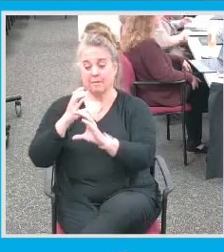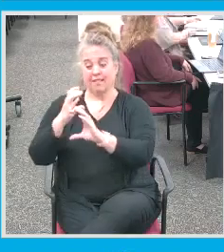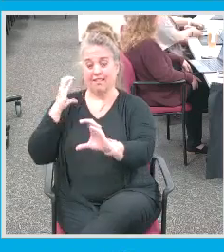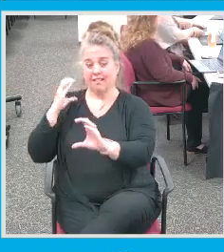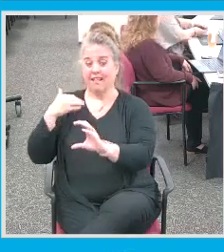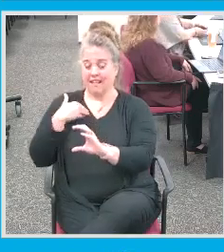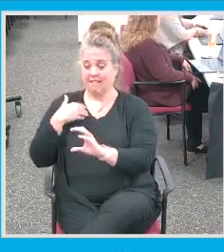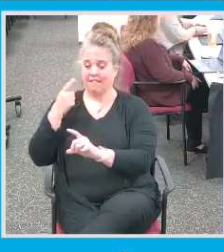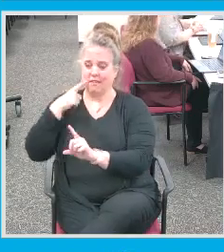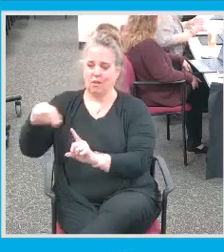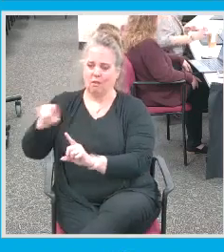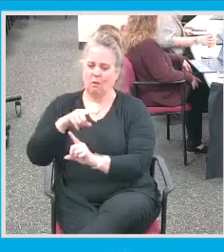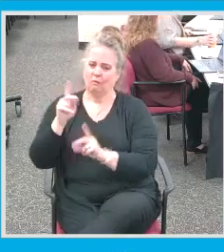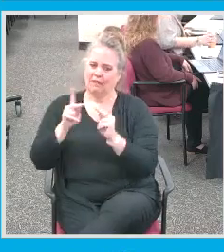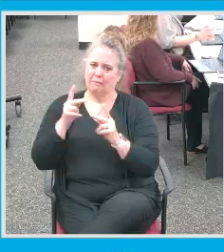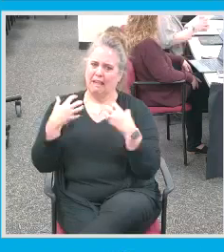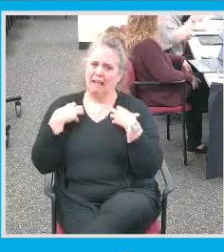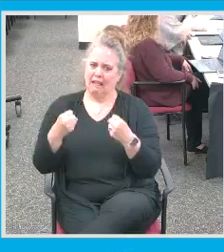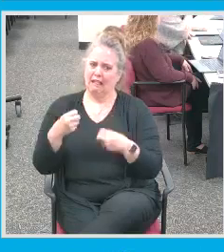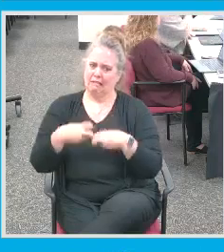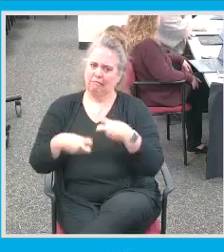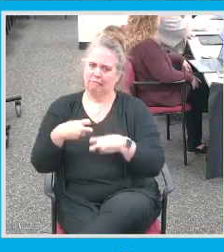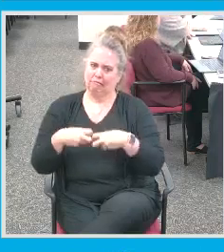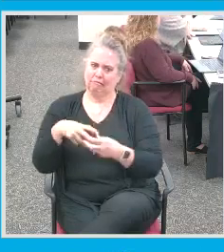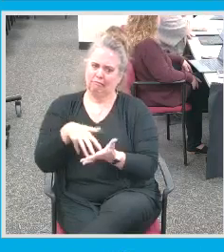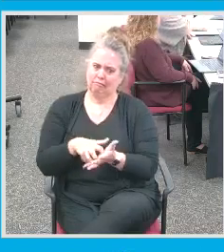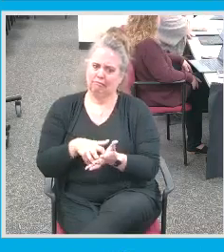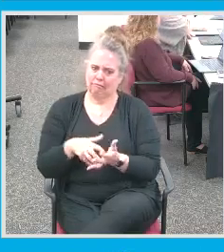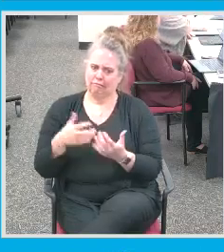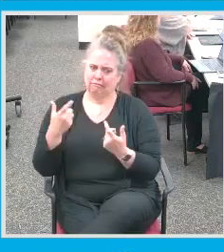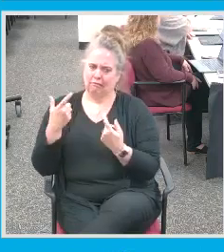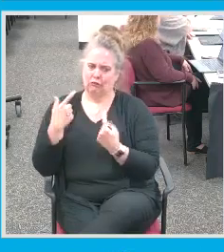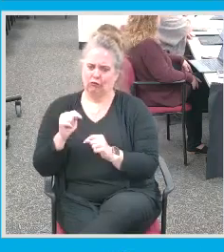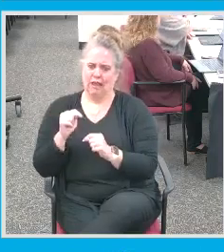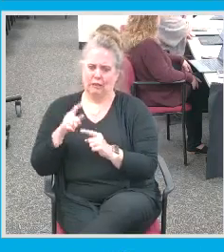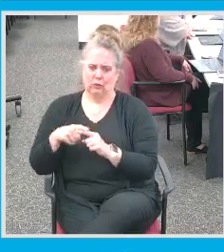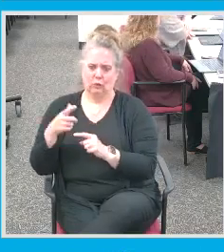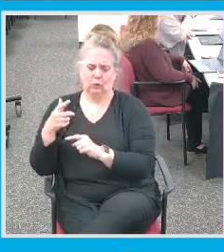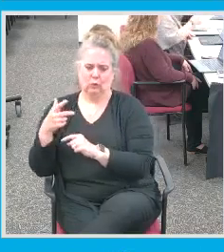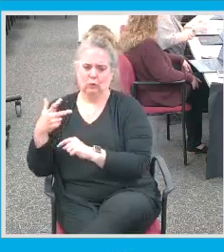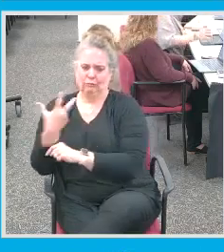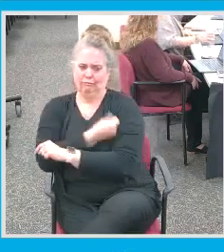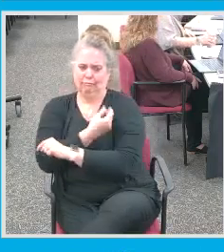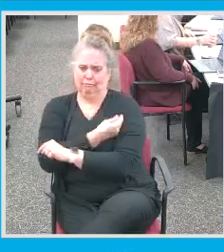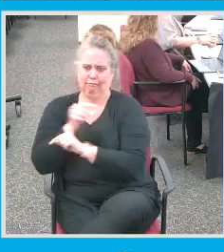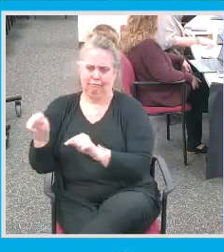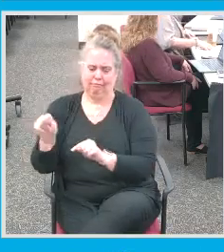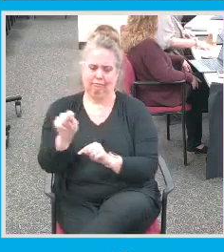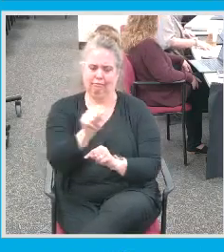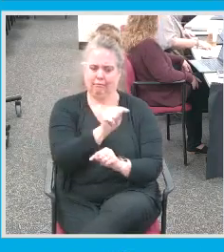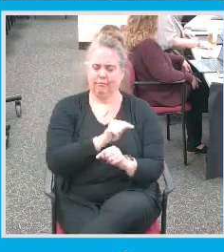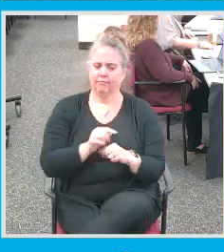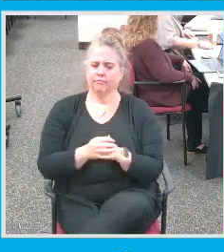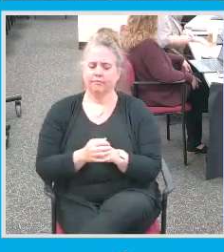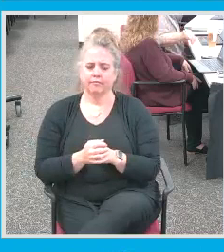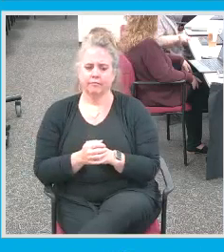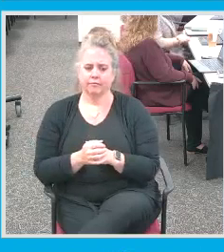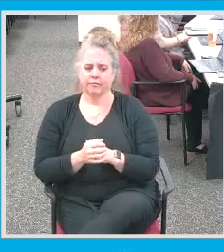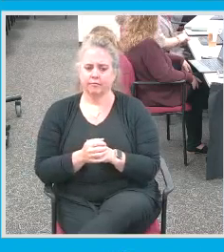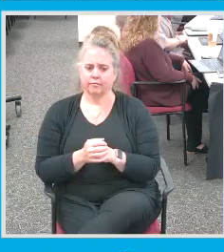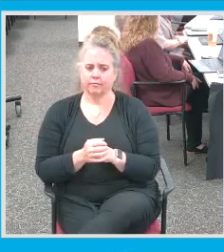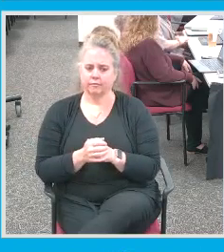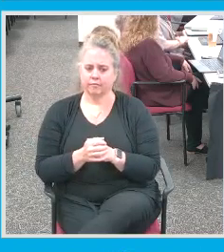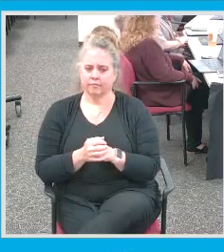might have access barriers to coming to our agency. And then we also try to be efficient